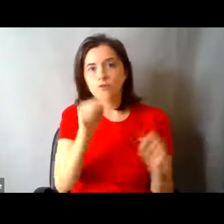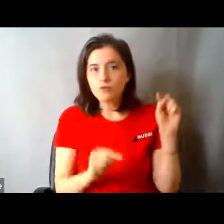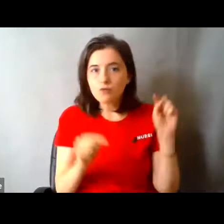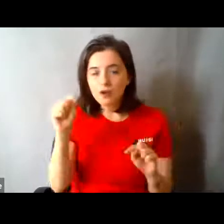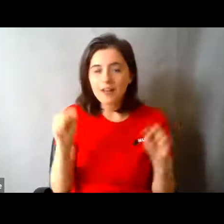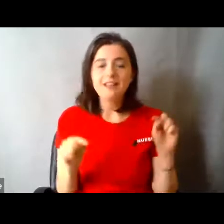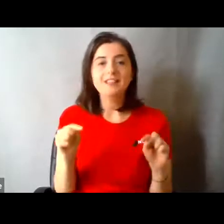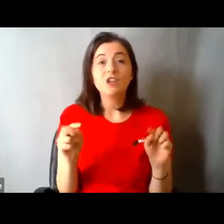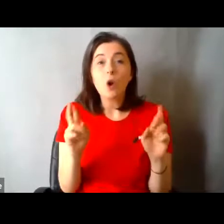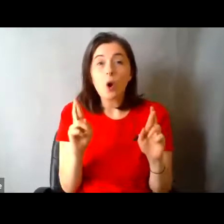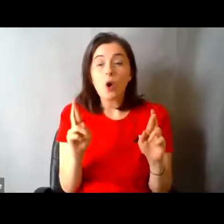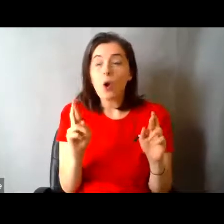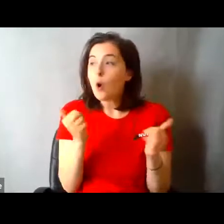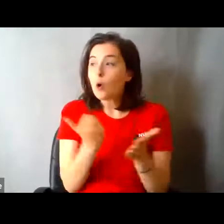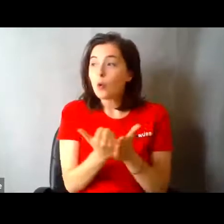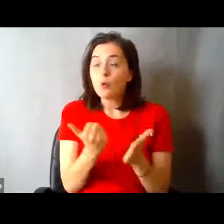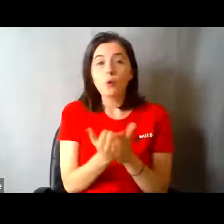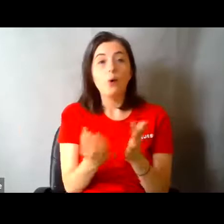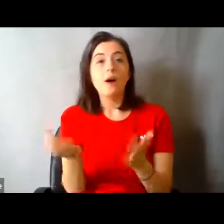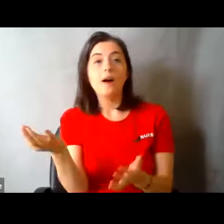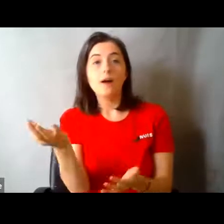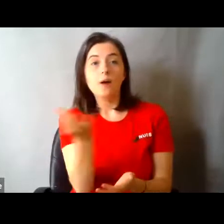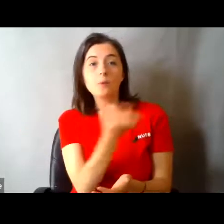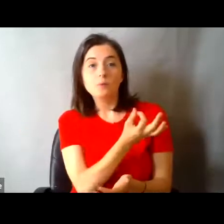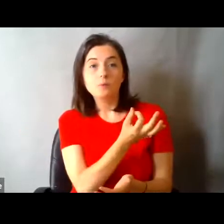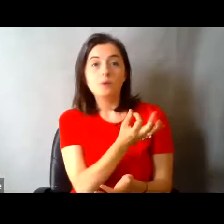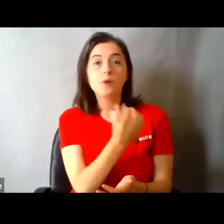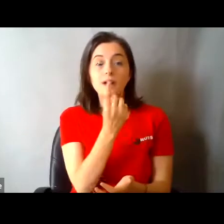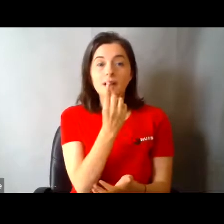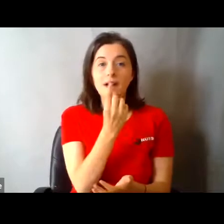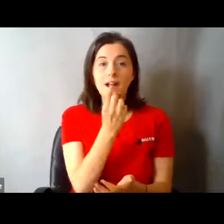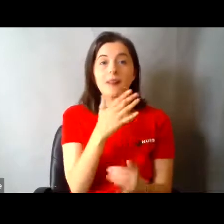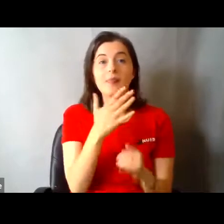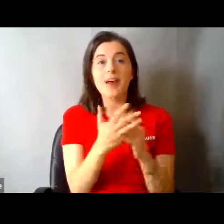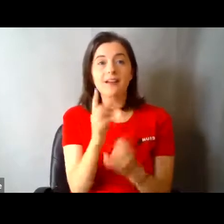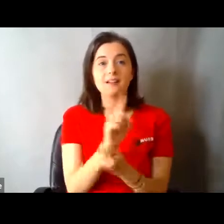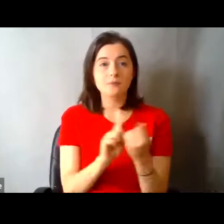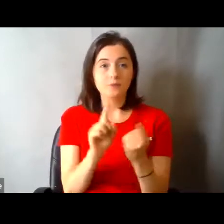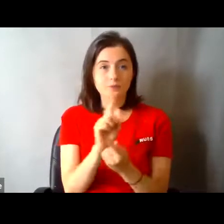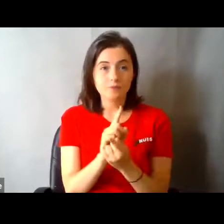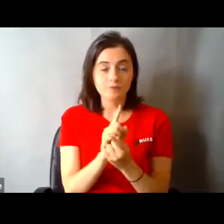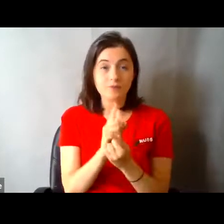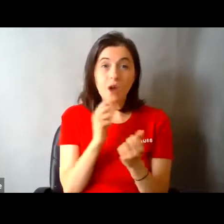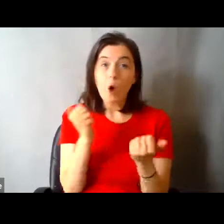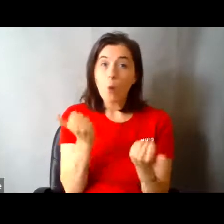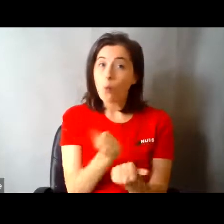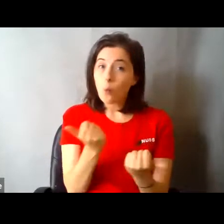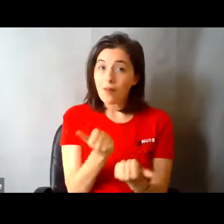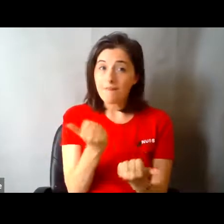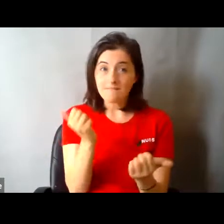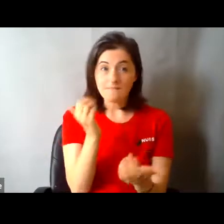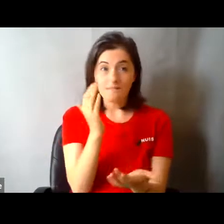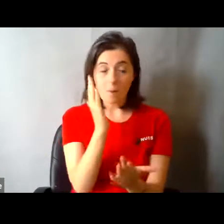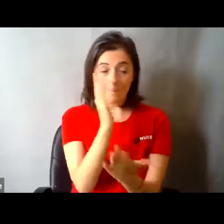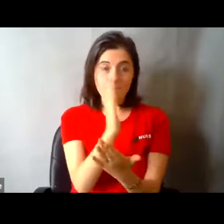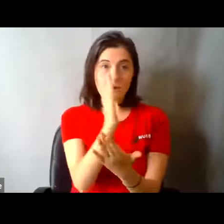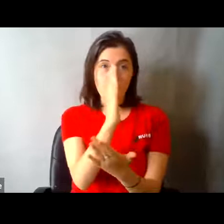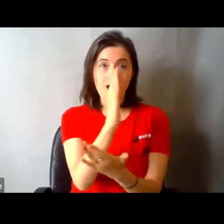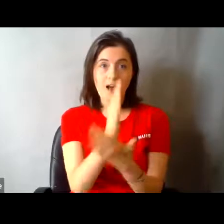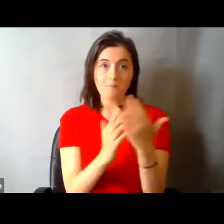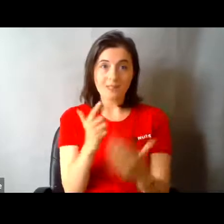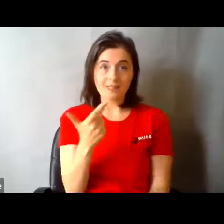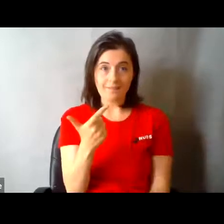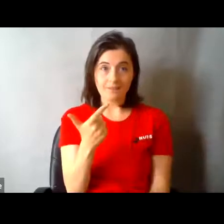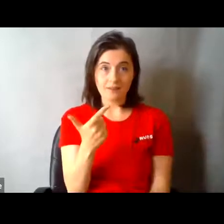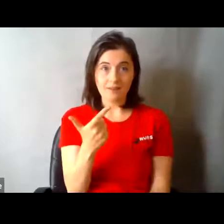few questions to be put to our panelists at the end of the meeting. We will definitely be finishing by 7:30 p.m. If